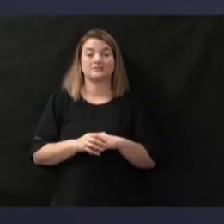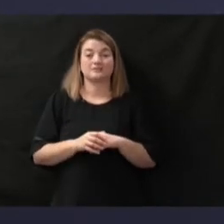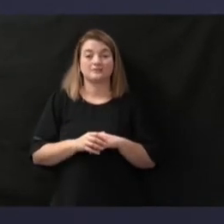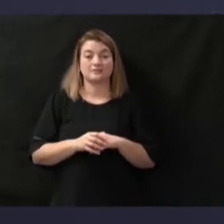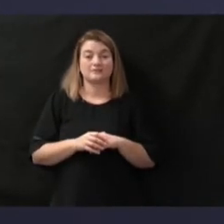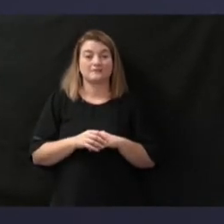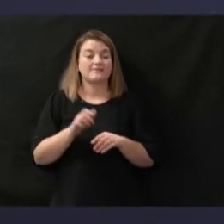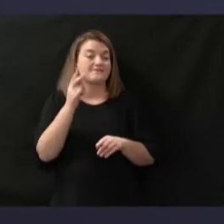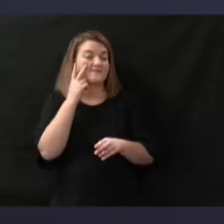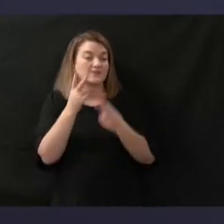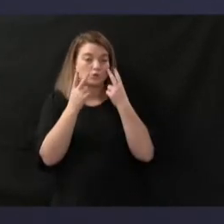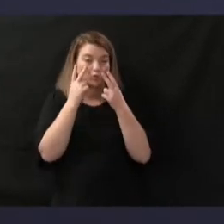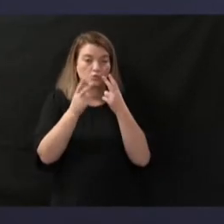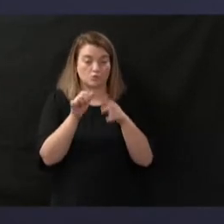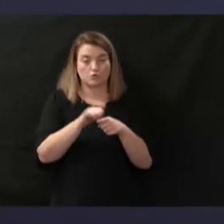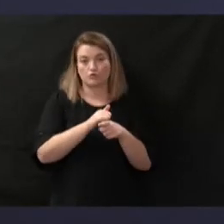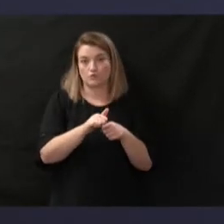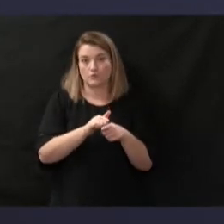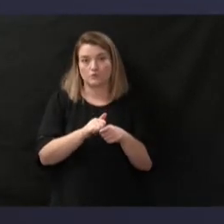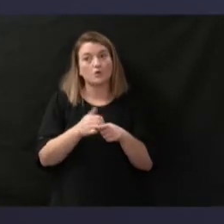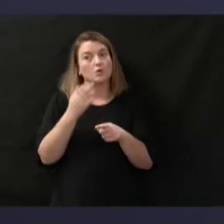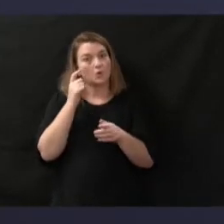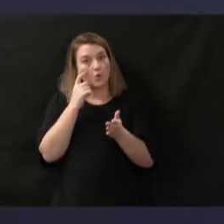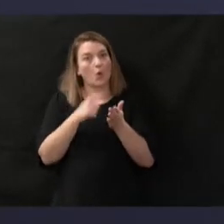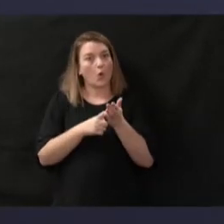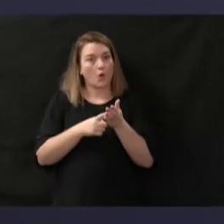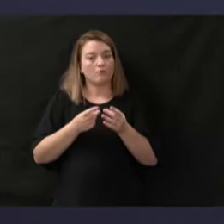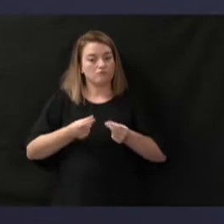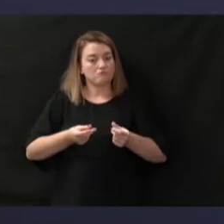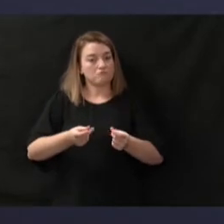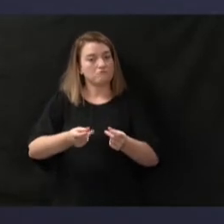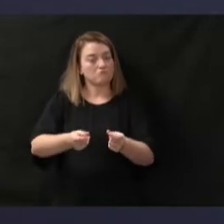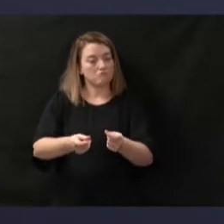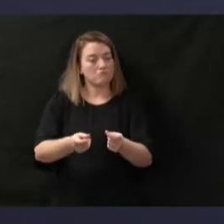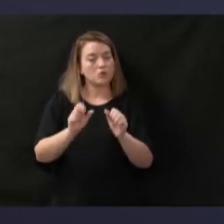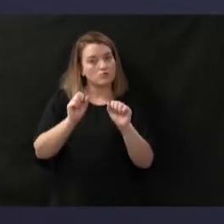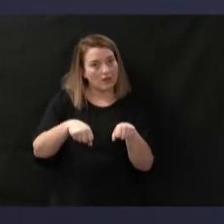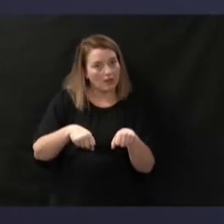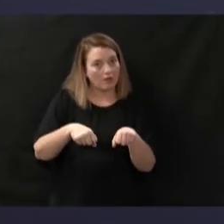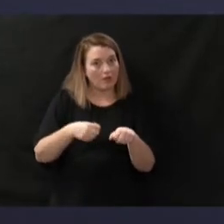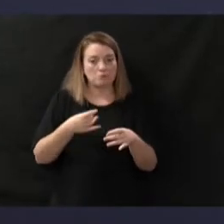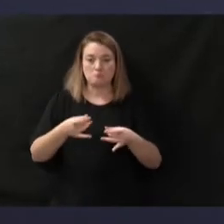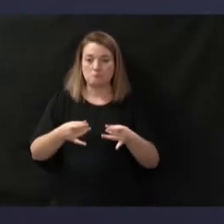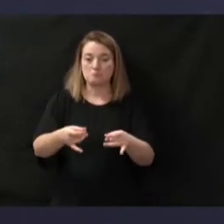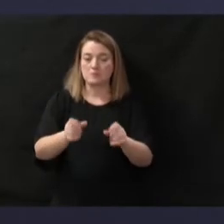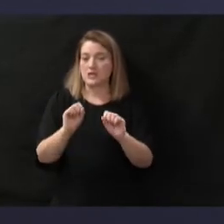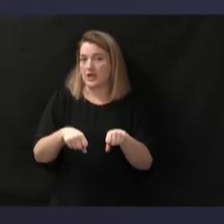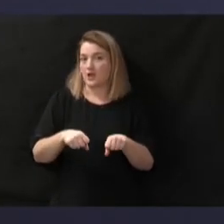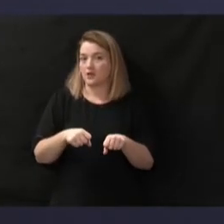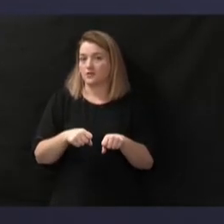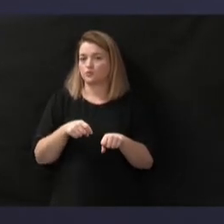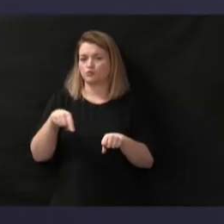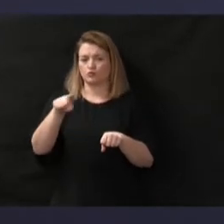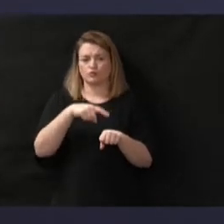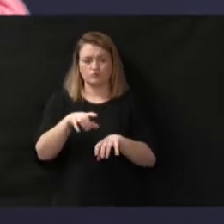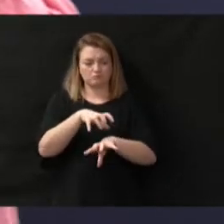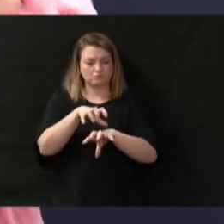a visual drill, and notice that I did it pretty quickly, and you can get through it pretty quickly when they're used to